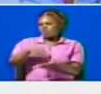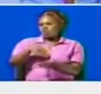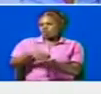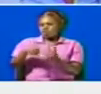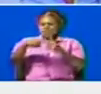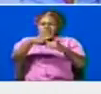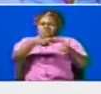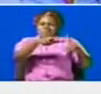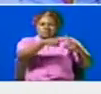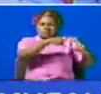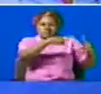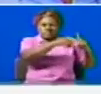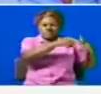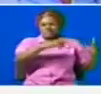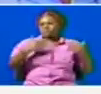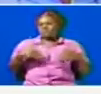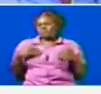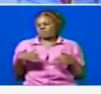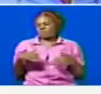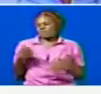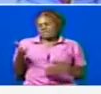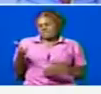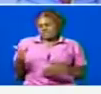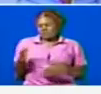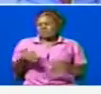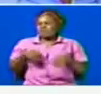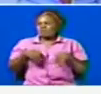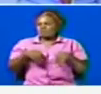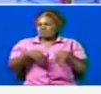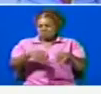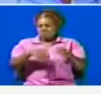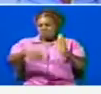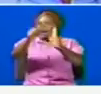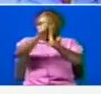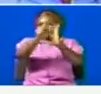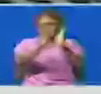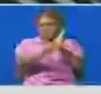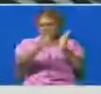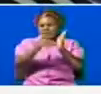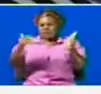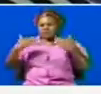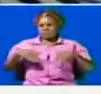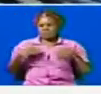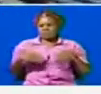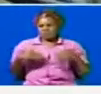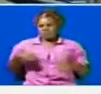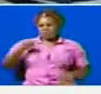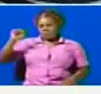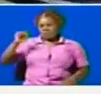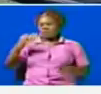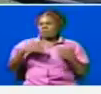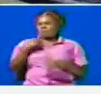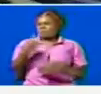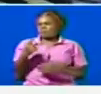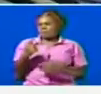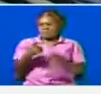commit genocide. This is well in line with this government's agenda against the people. The politicians went ahead to